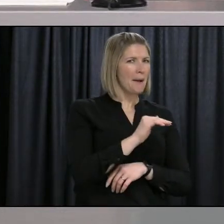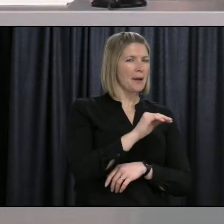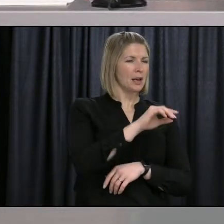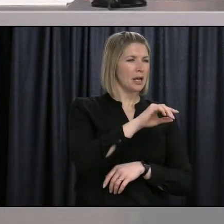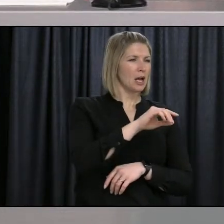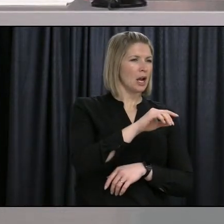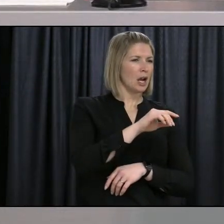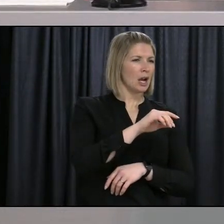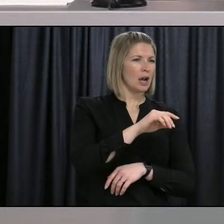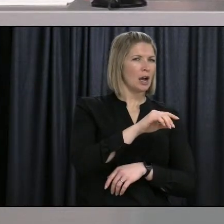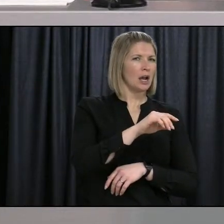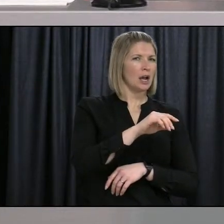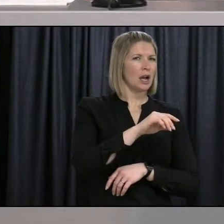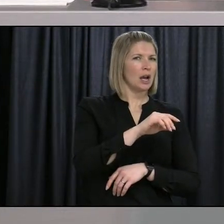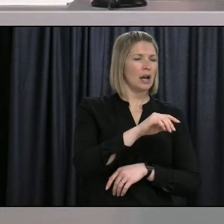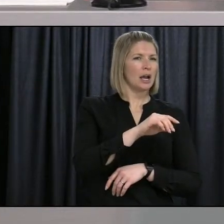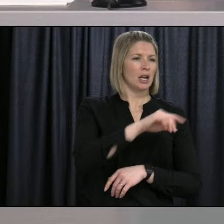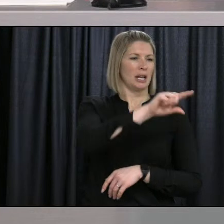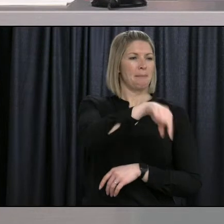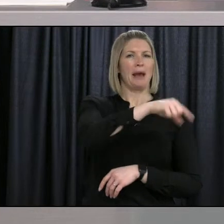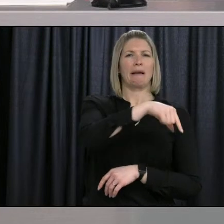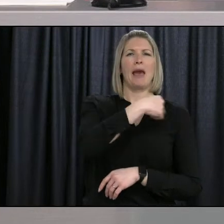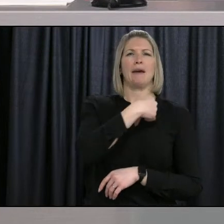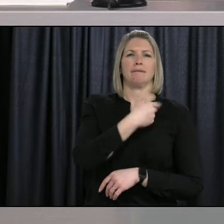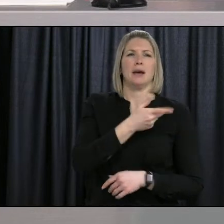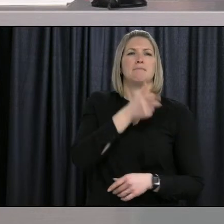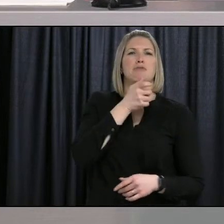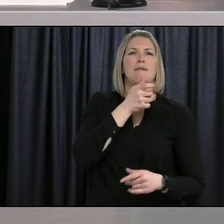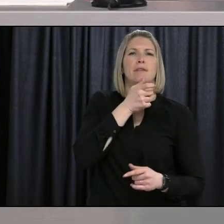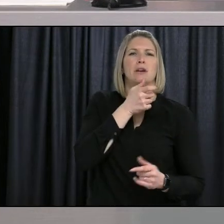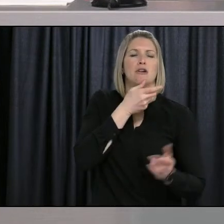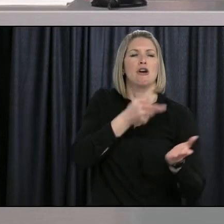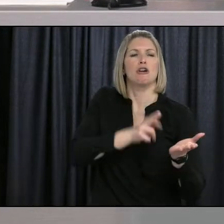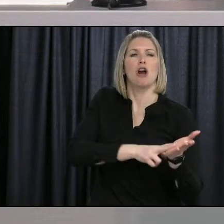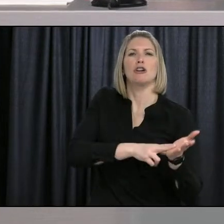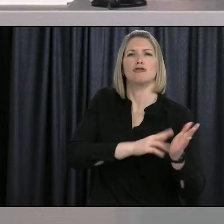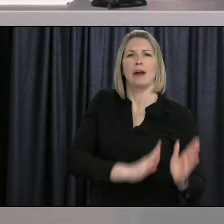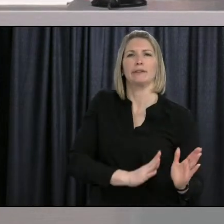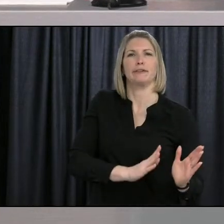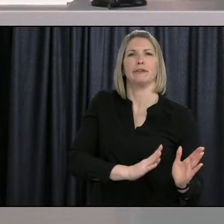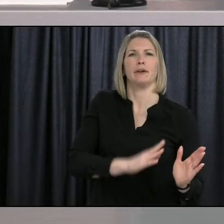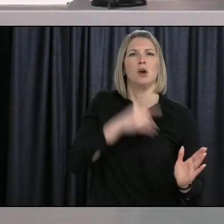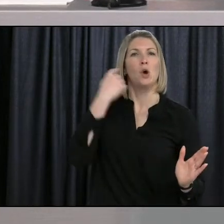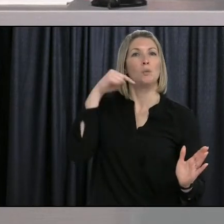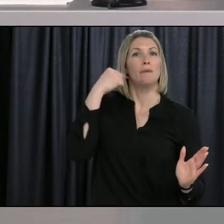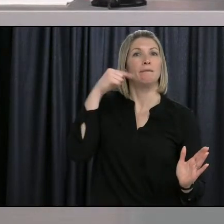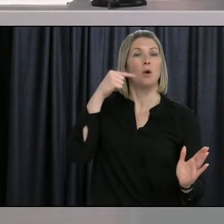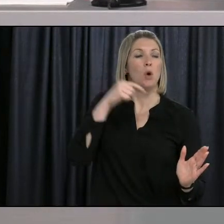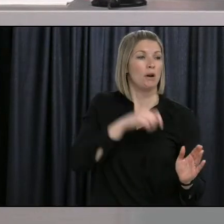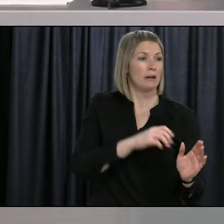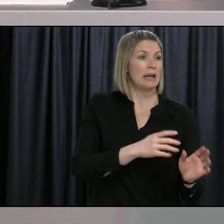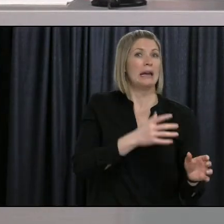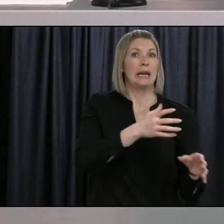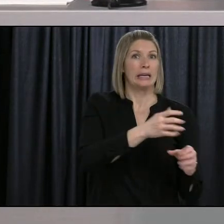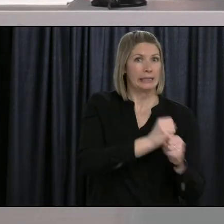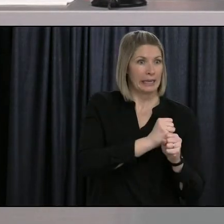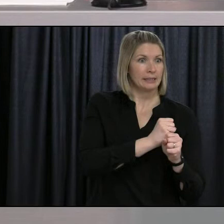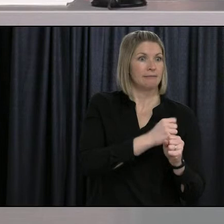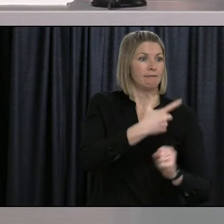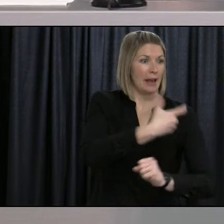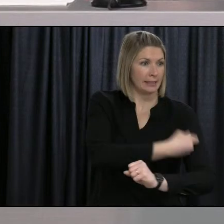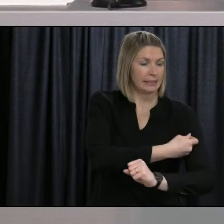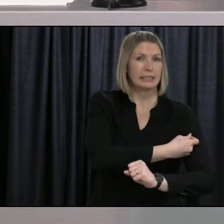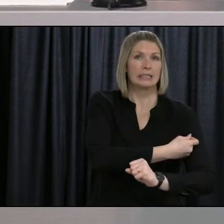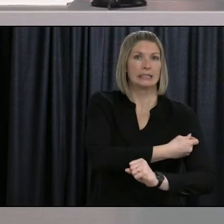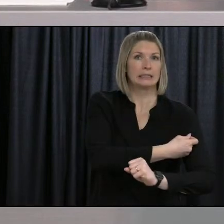to contract on their own for vaccines. And I asked you if you'd had a conversation with Manitoba Premier Pallister about it. You said no,